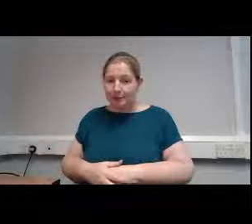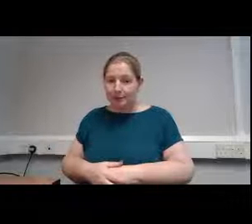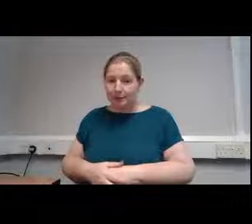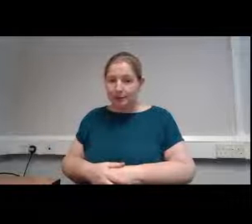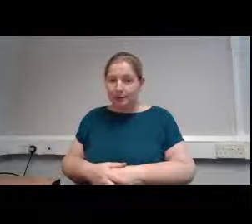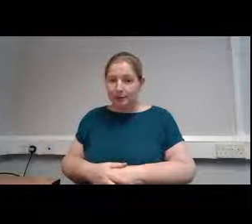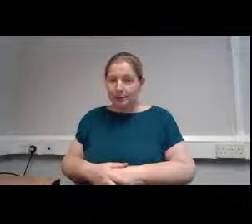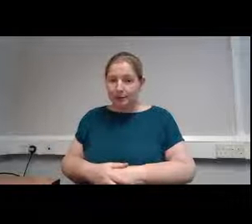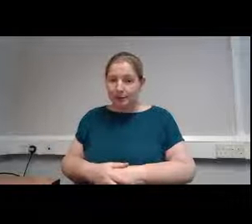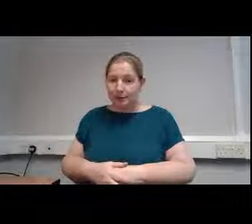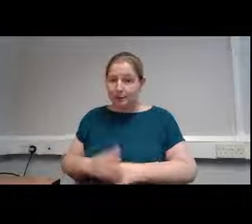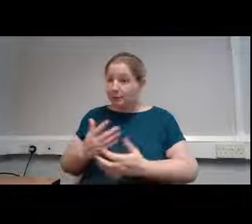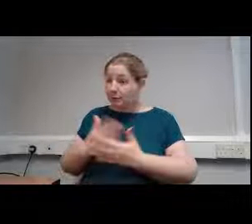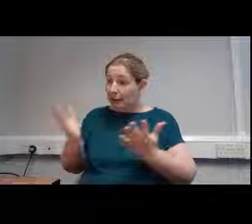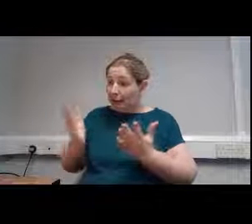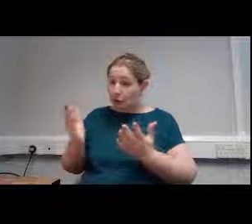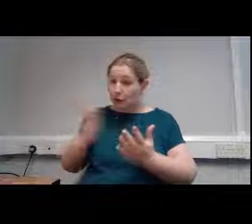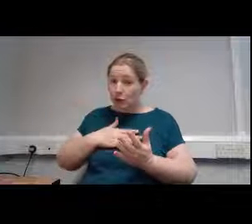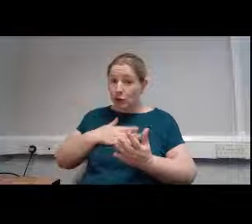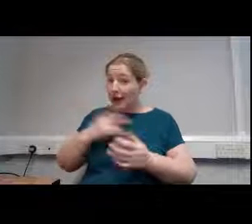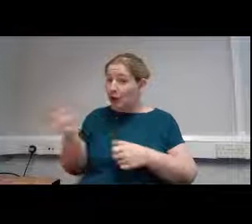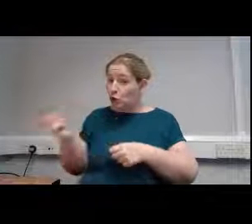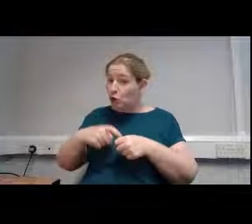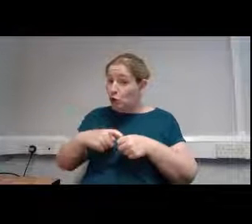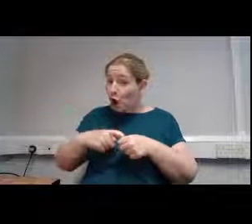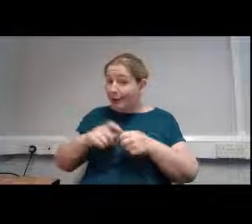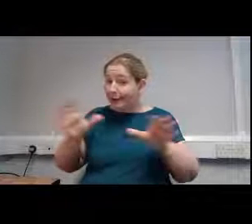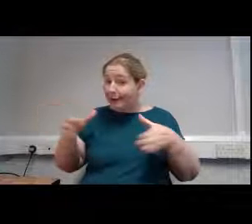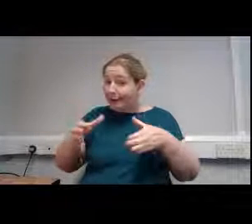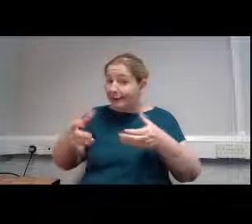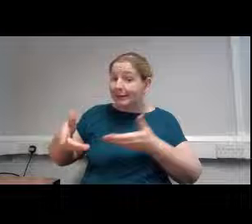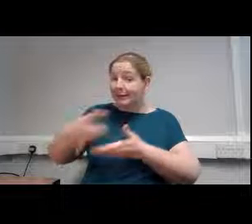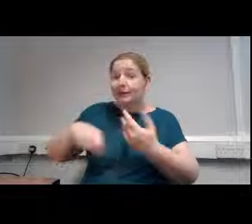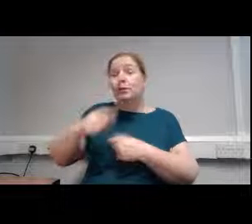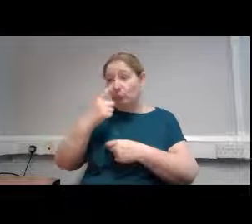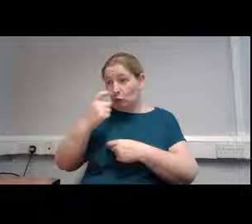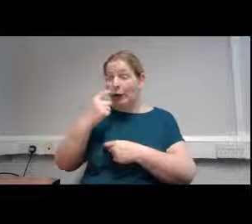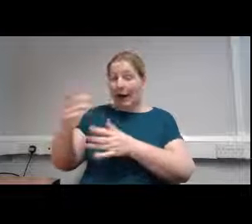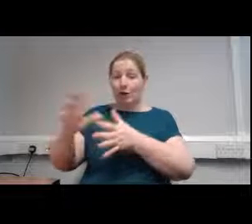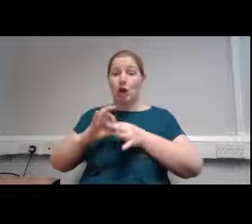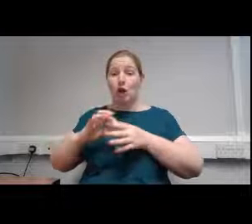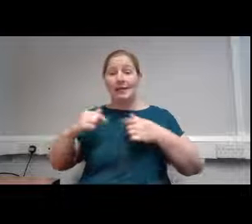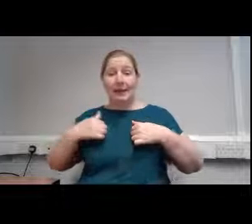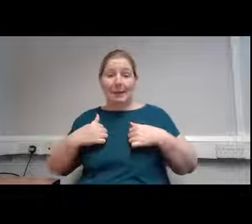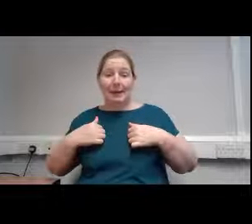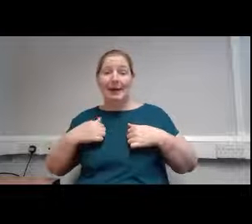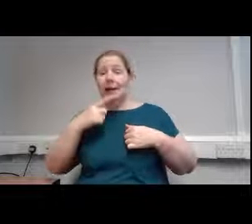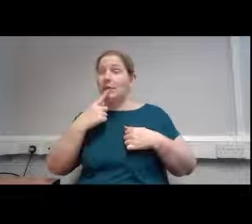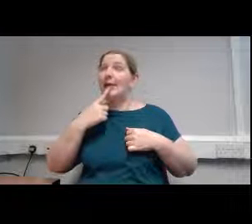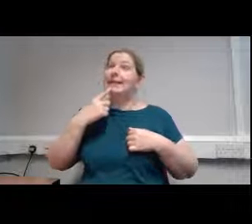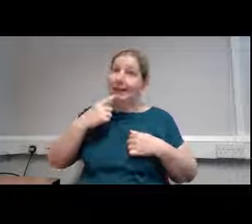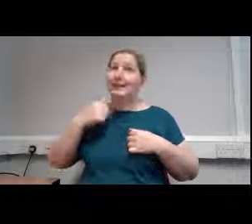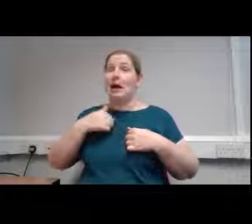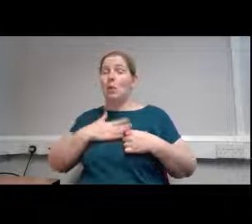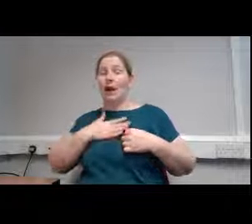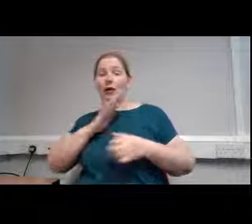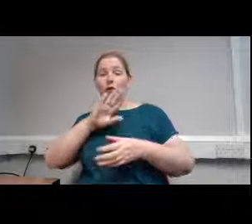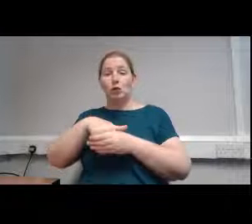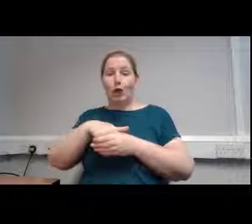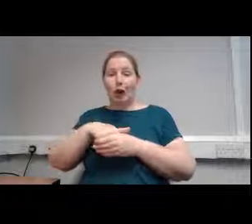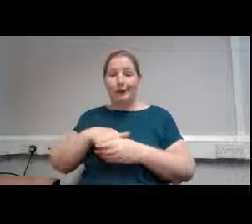If anybody would like to join our collaborative community, anybody is welcome. So you can contact me if you'd like to join and be involved